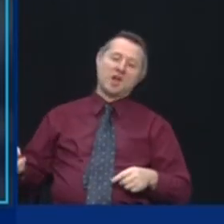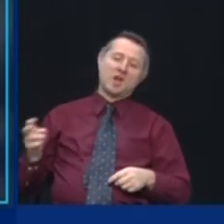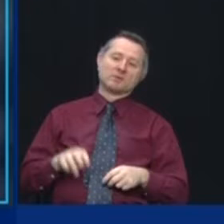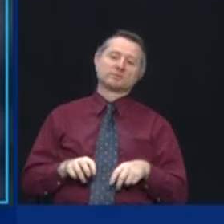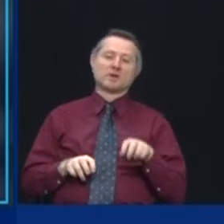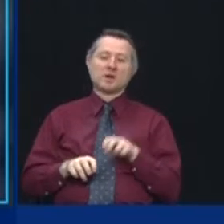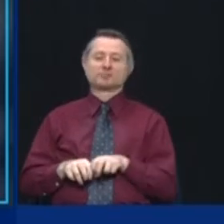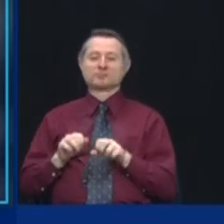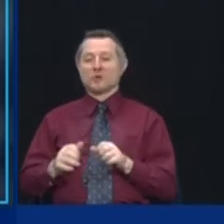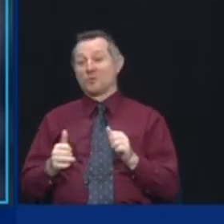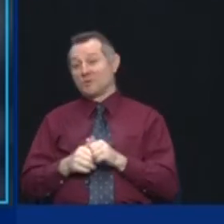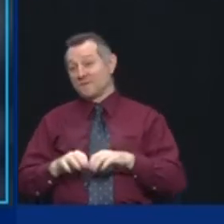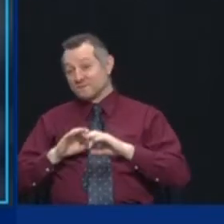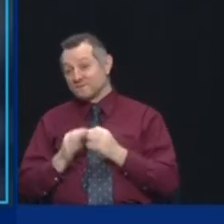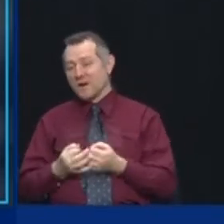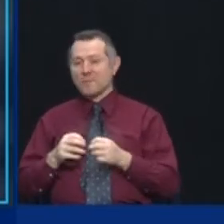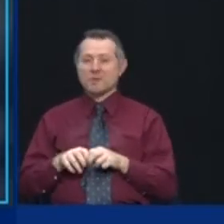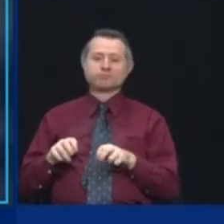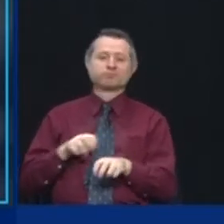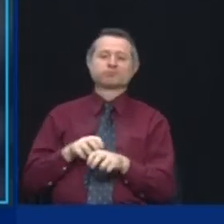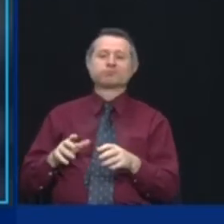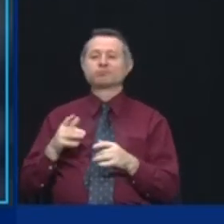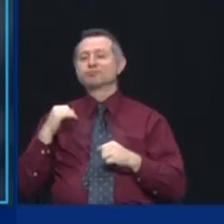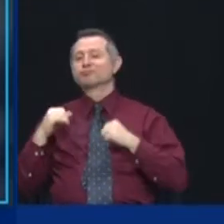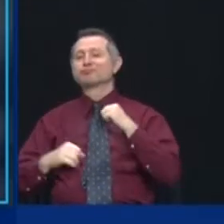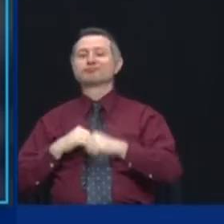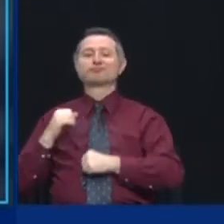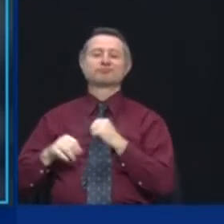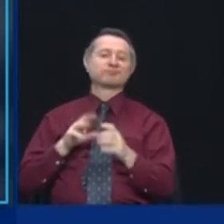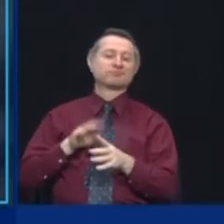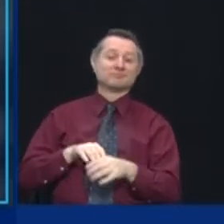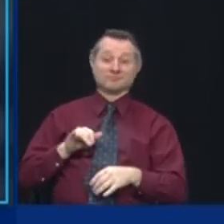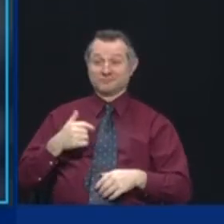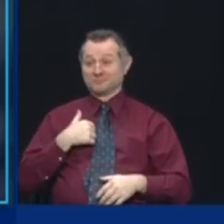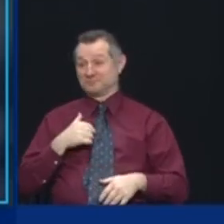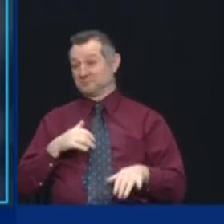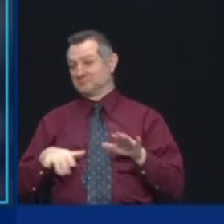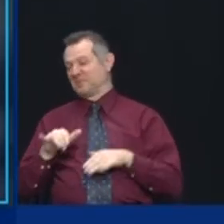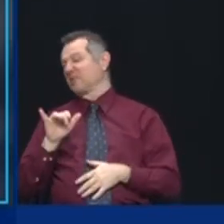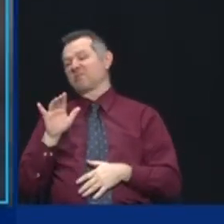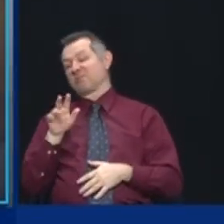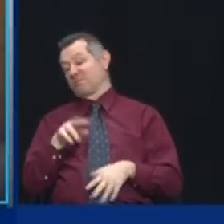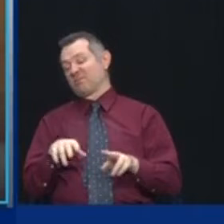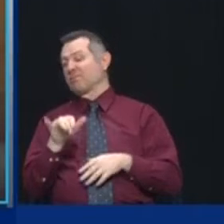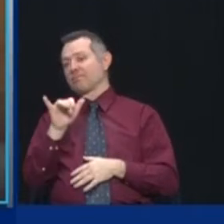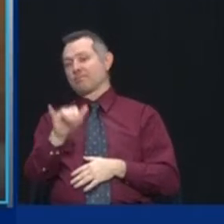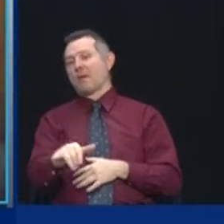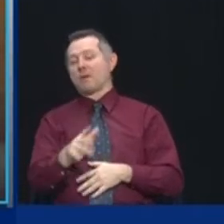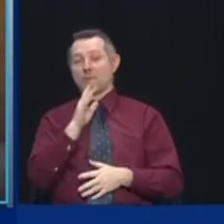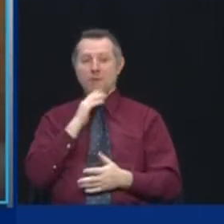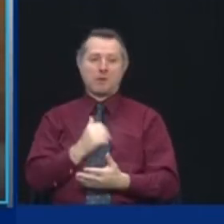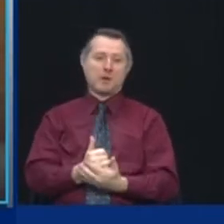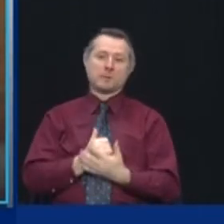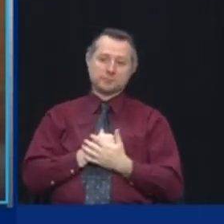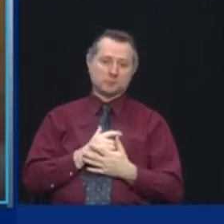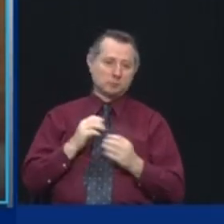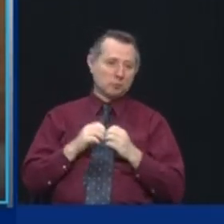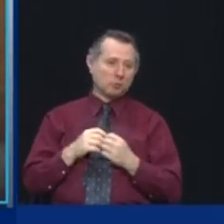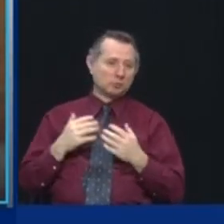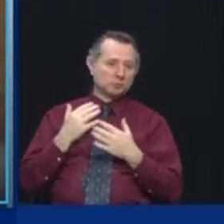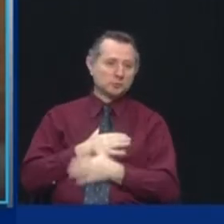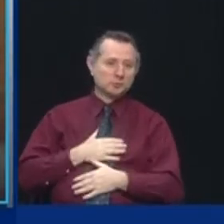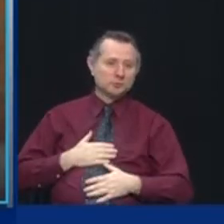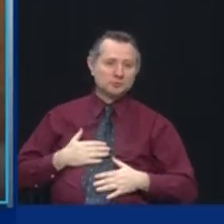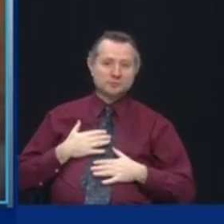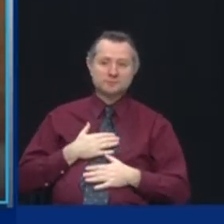family, which to me is a big part of the enjoyment of the game.